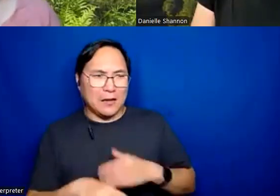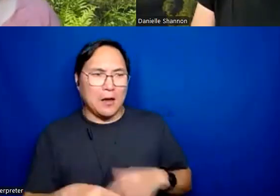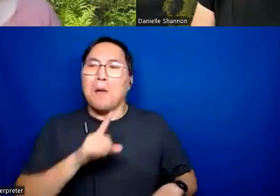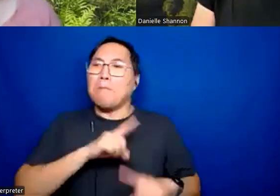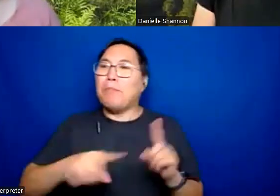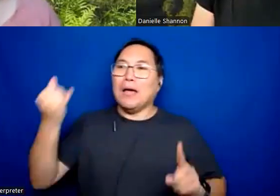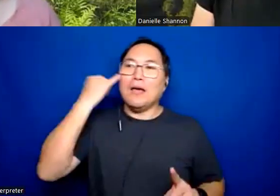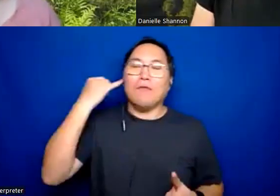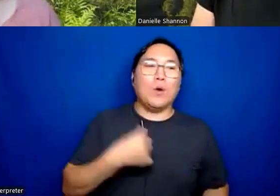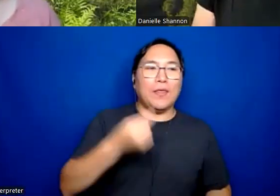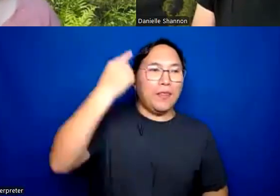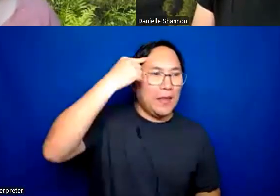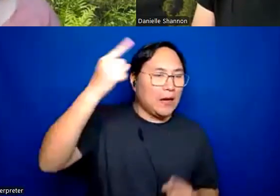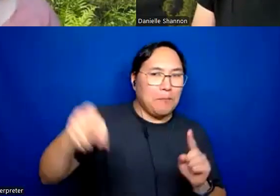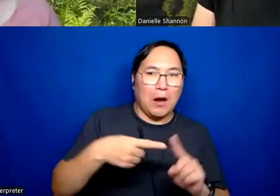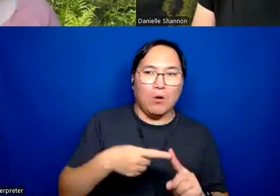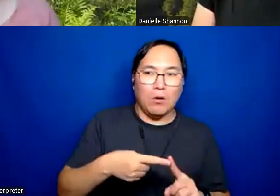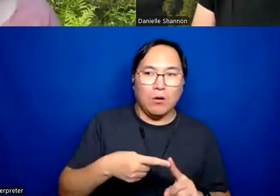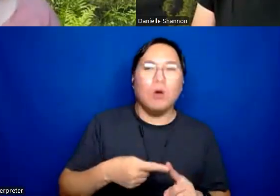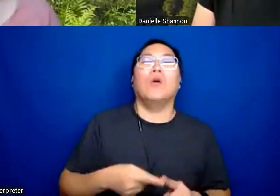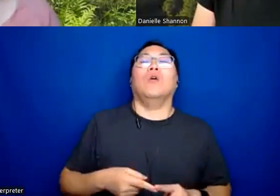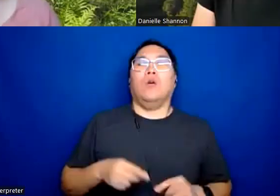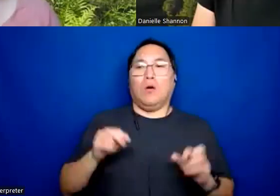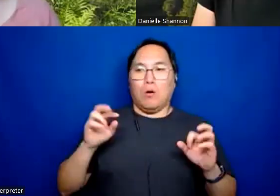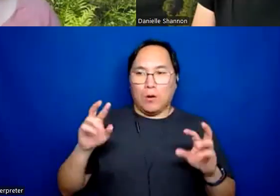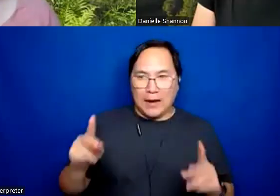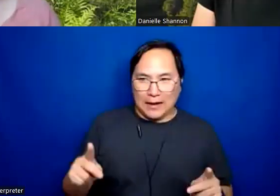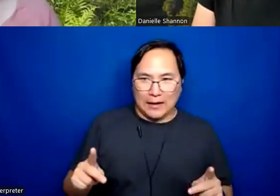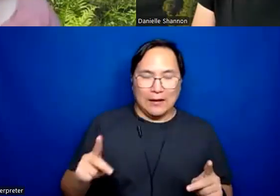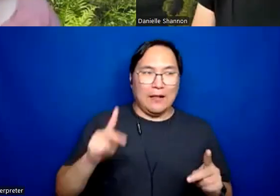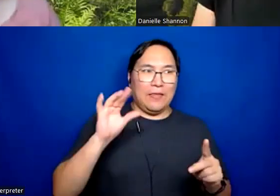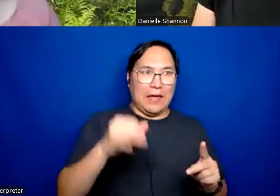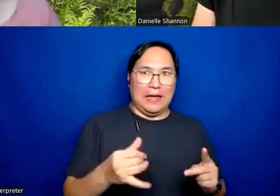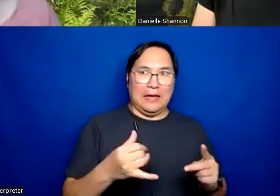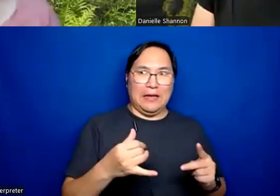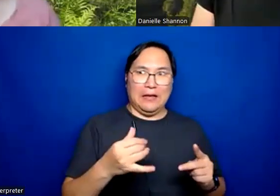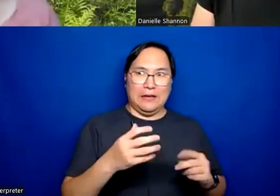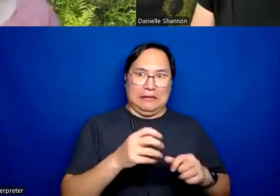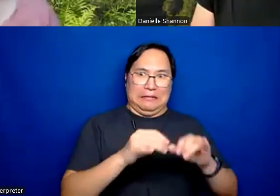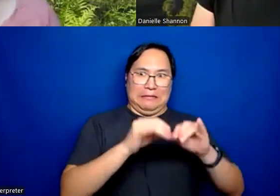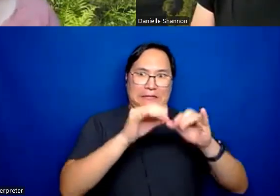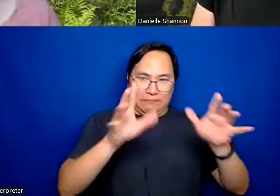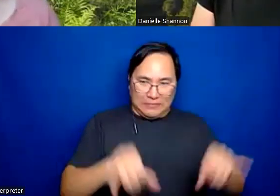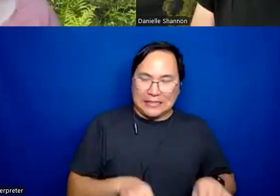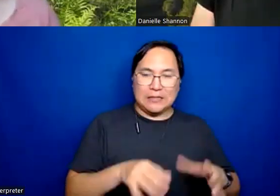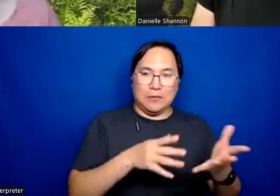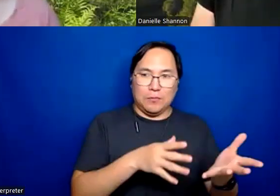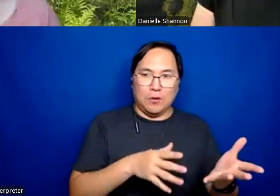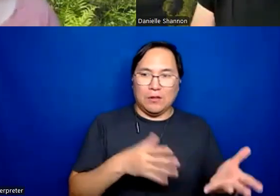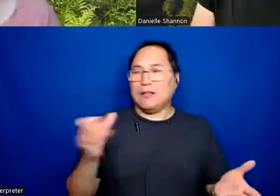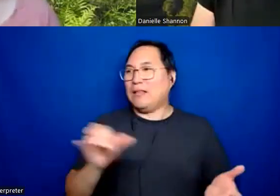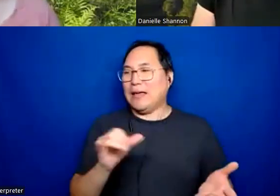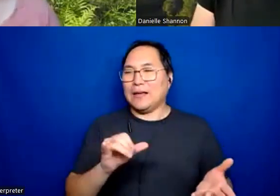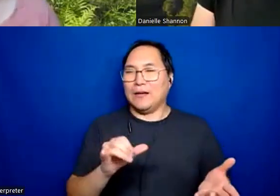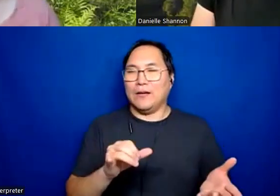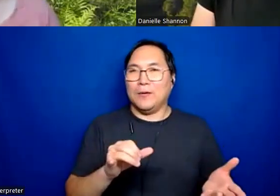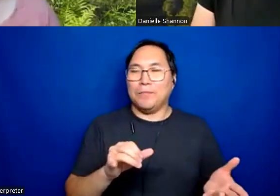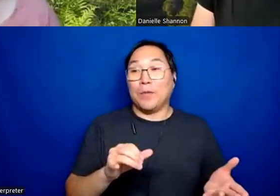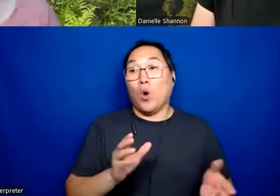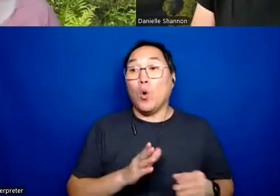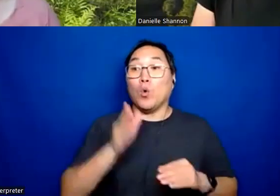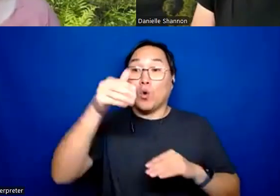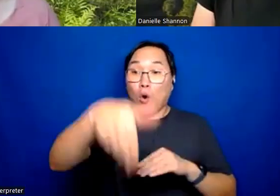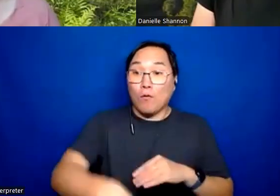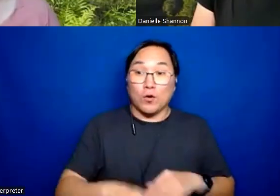as either like, crossing that forest management infrastructure in the same way that a skid trail might cross like a stream, right? So that we